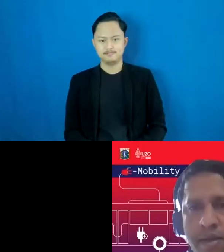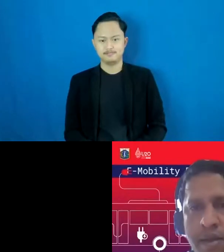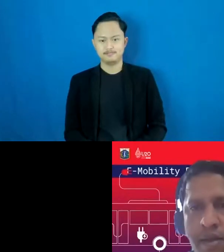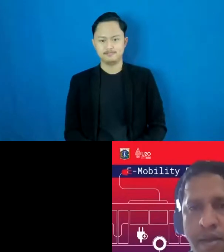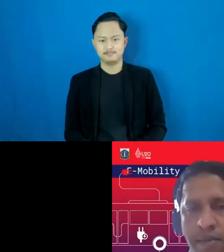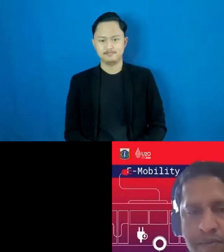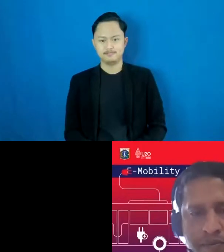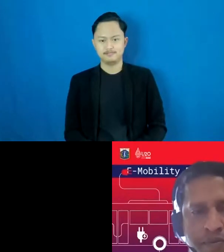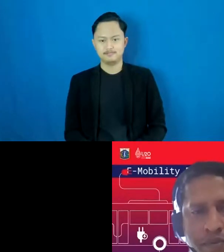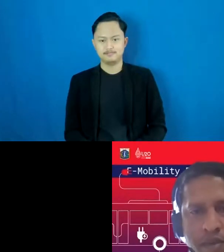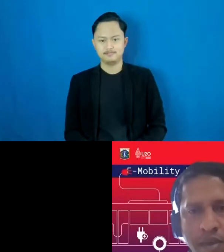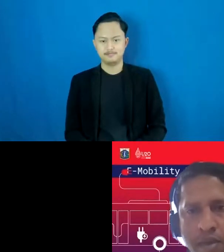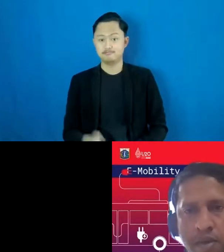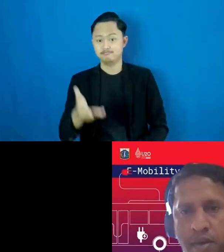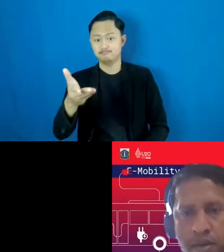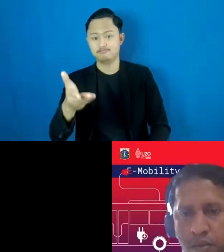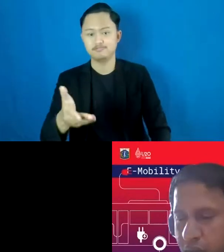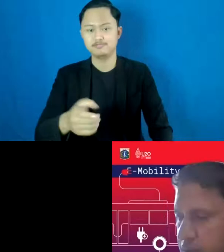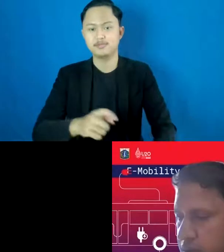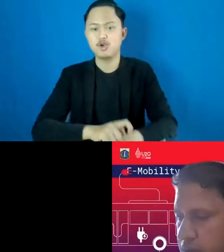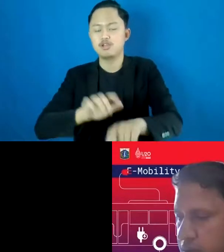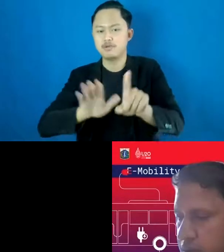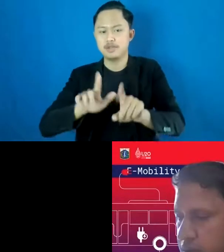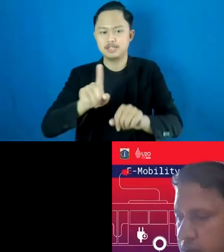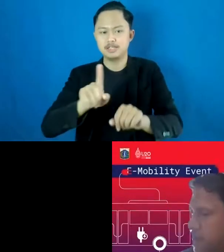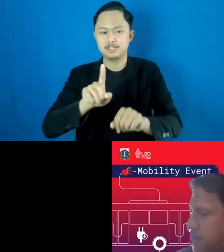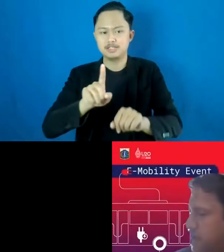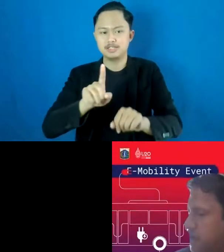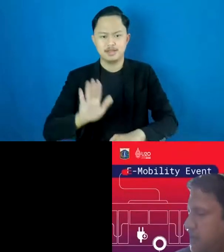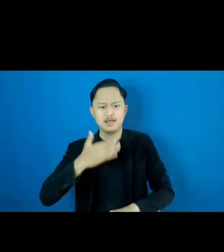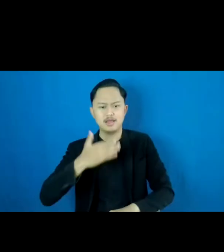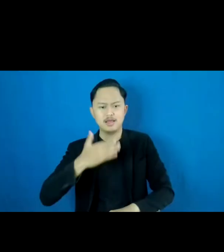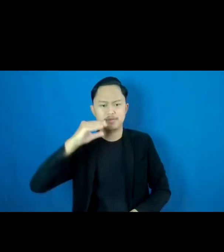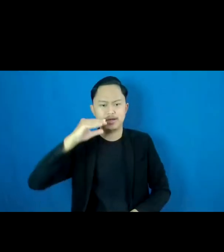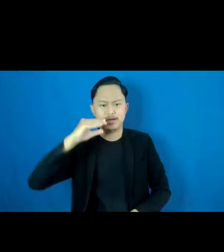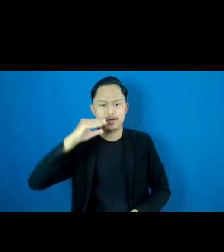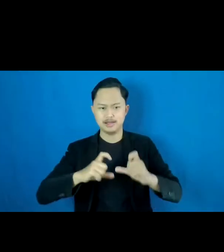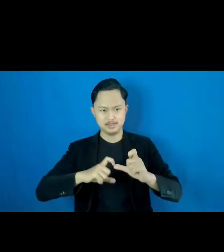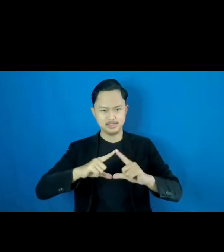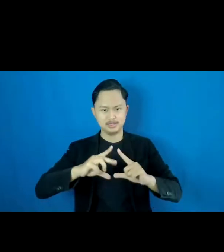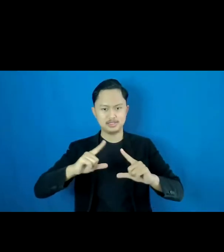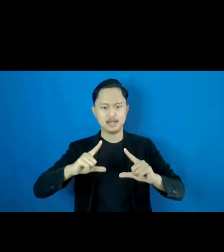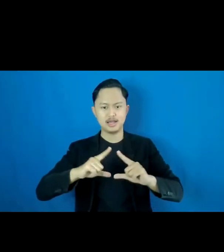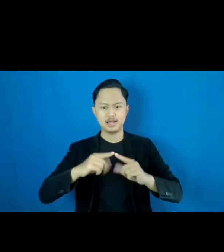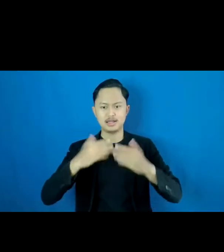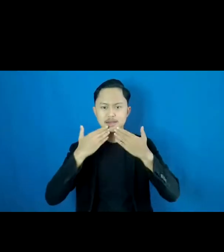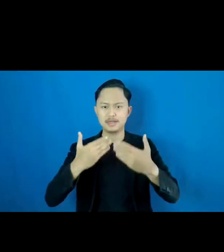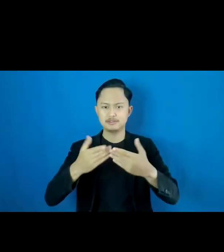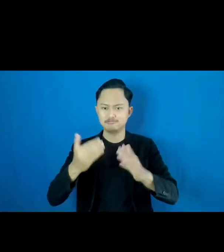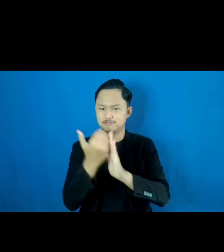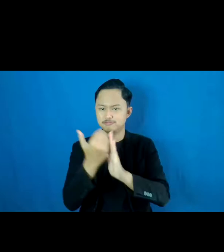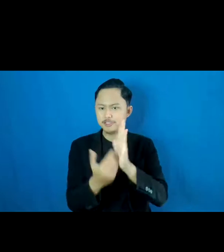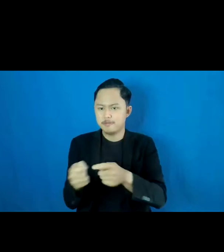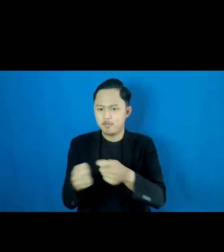your presentation time is 15 minutes. Good morning, all. Thank you, Sara. Thank you for moderating this session.